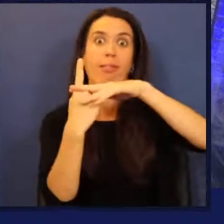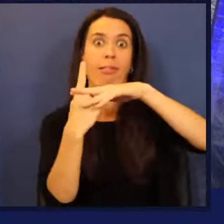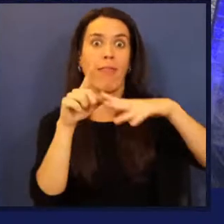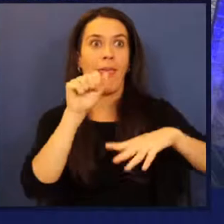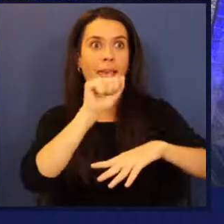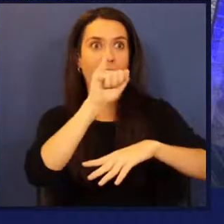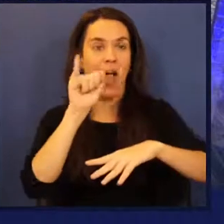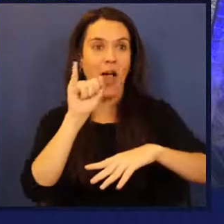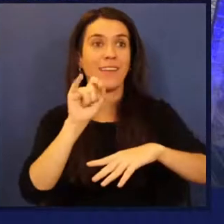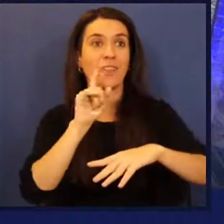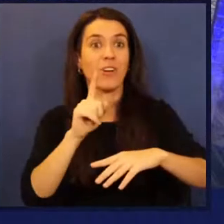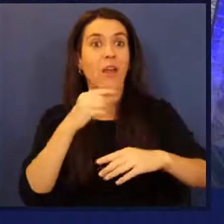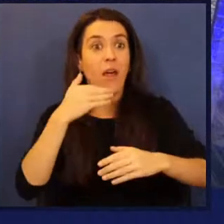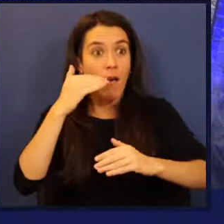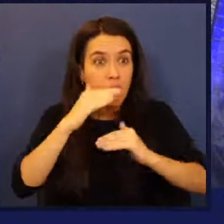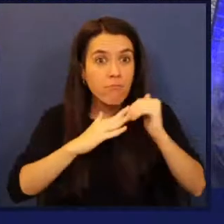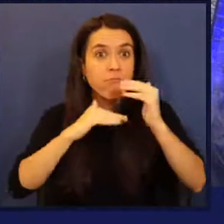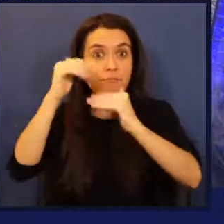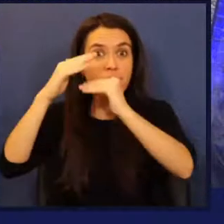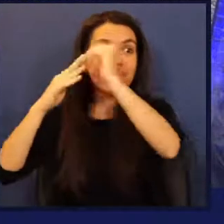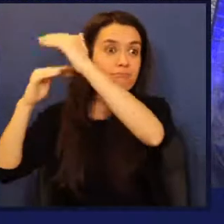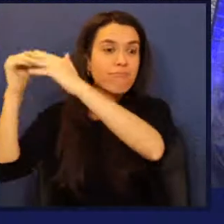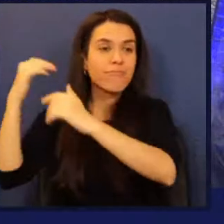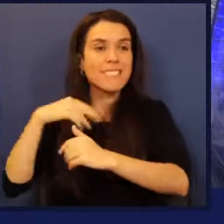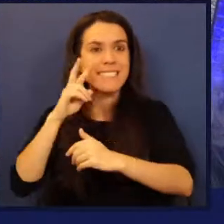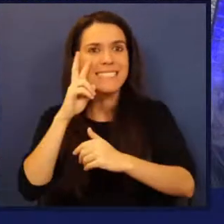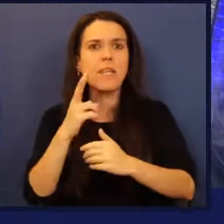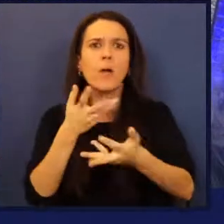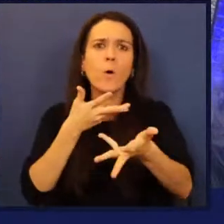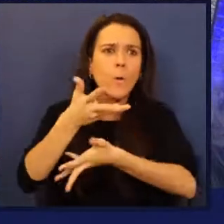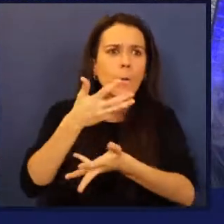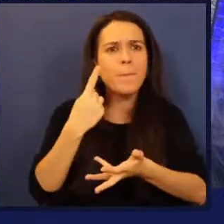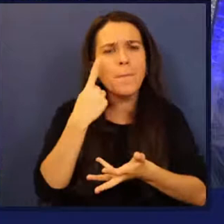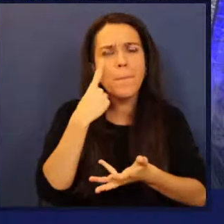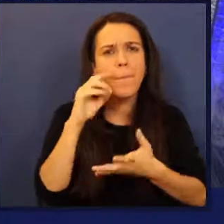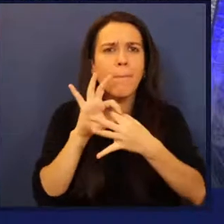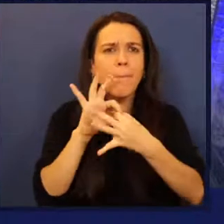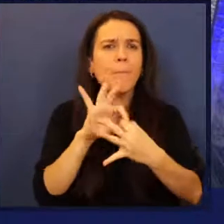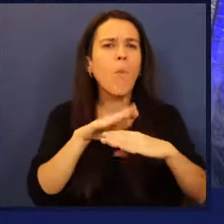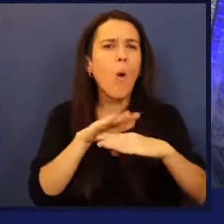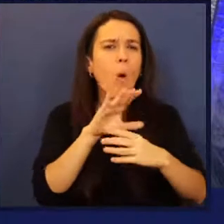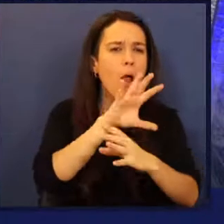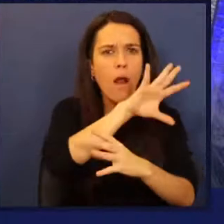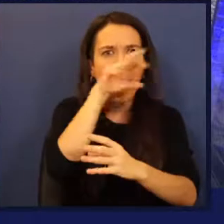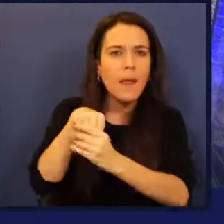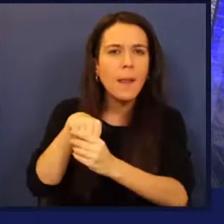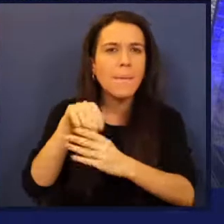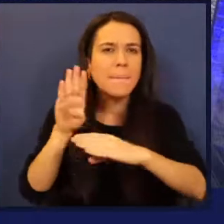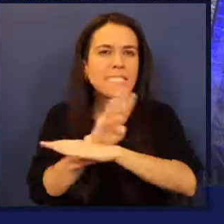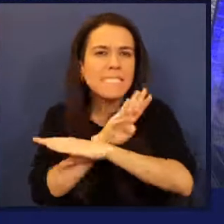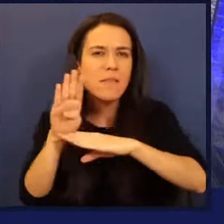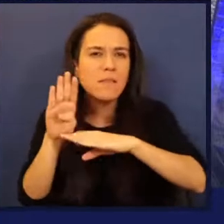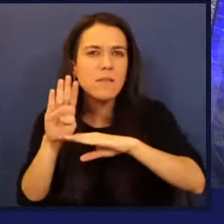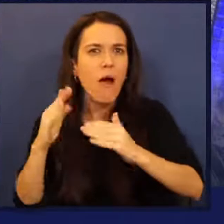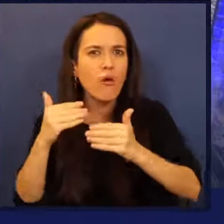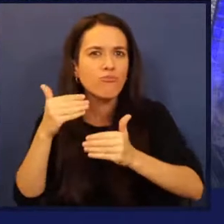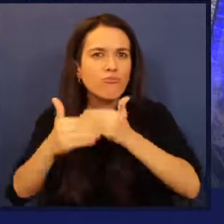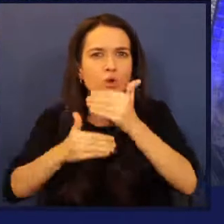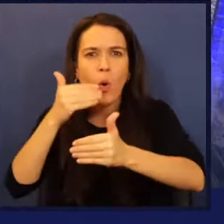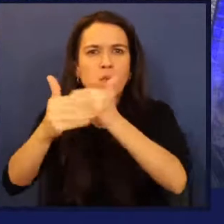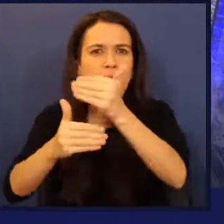started building AI models, then we should talk about using it in a business process, in a business context